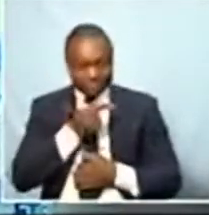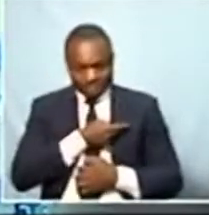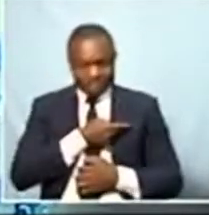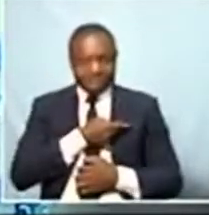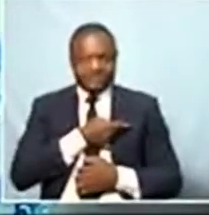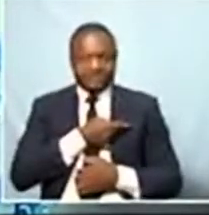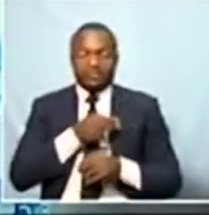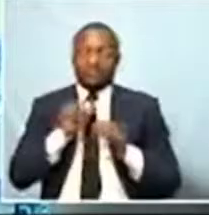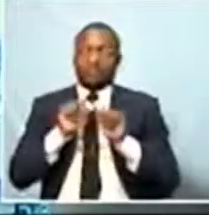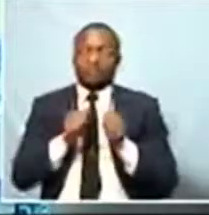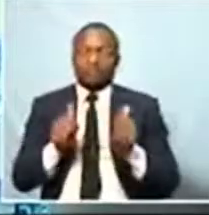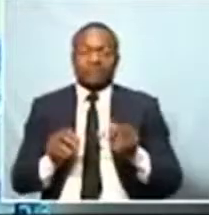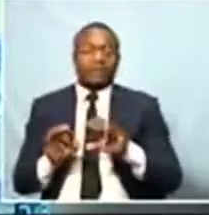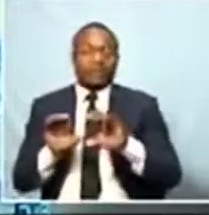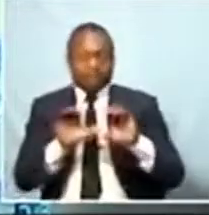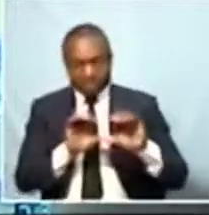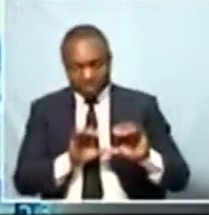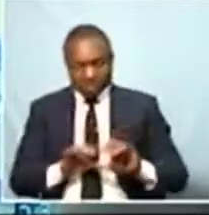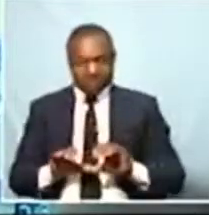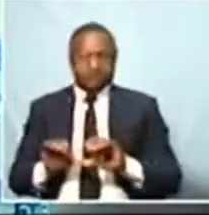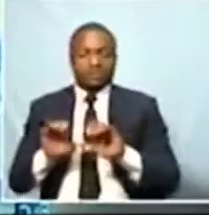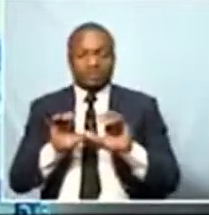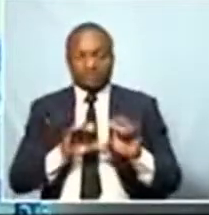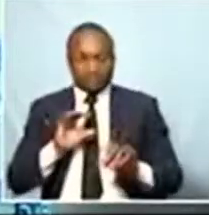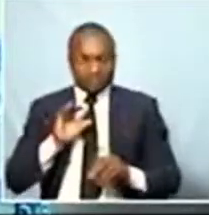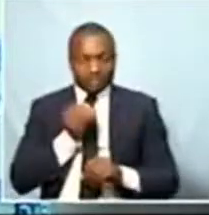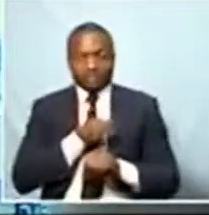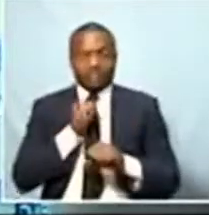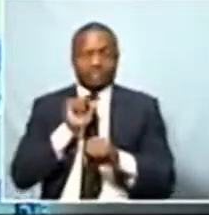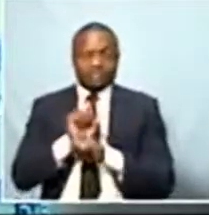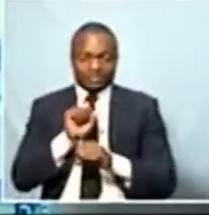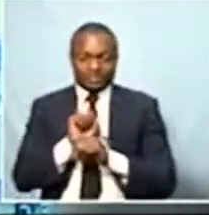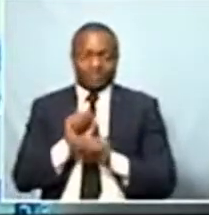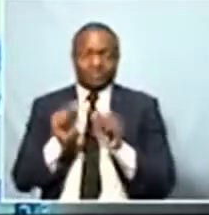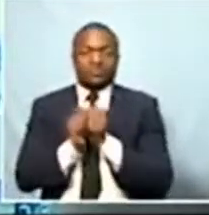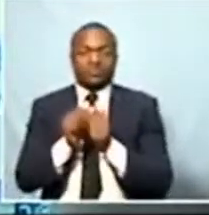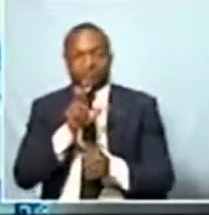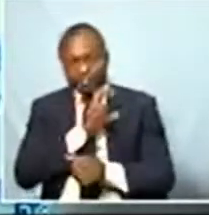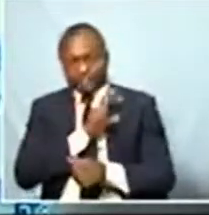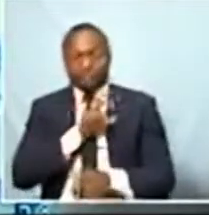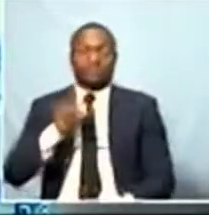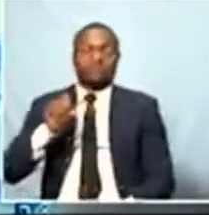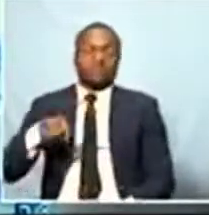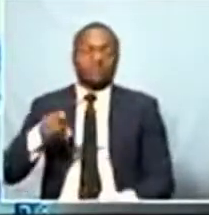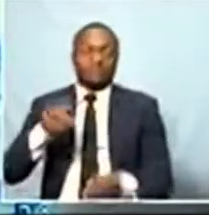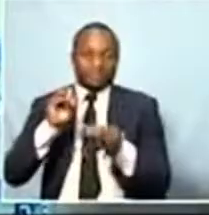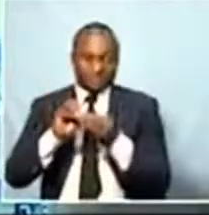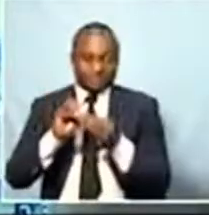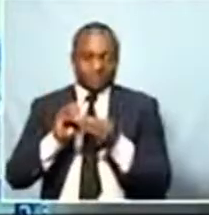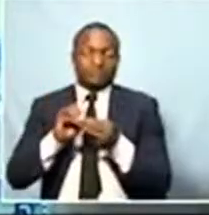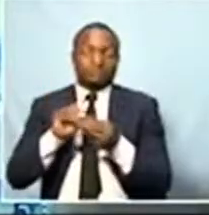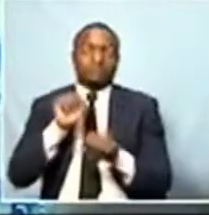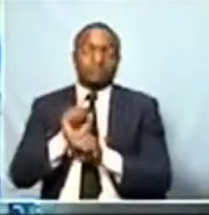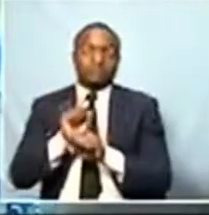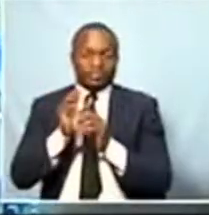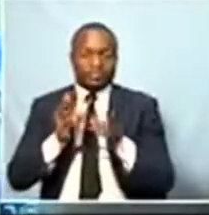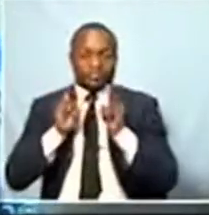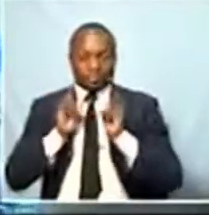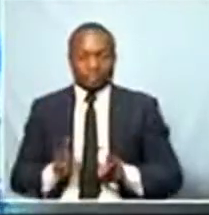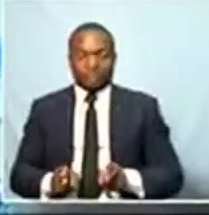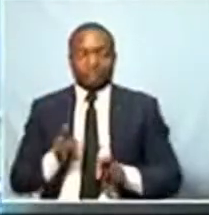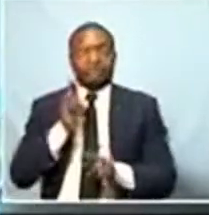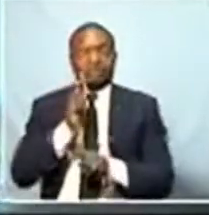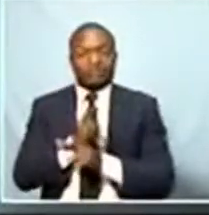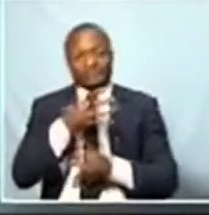to effectively carry out our mandate, even with the police, we are in need of more personnel in the Human Rights